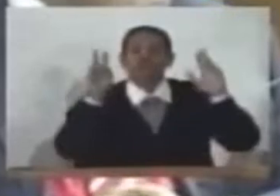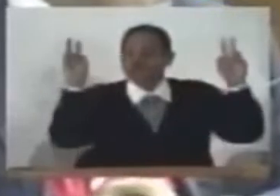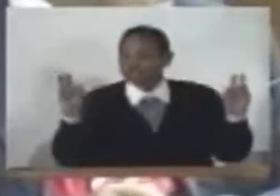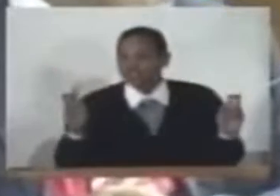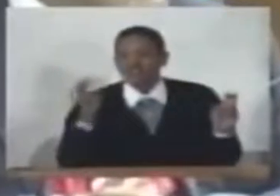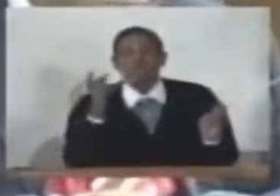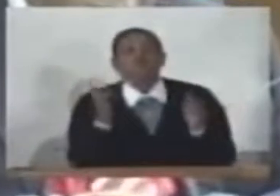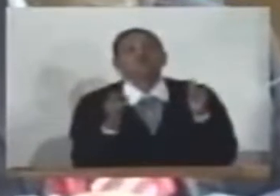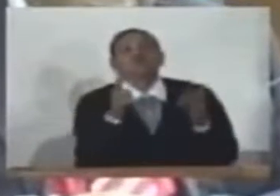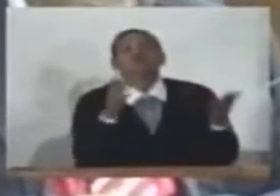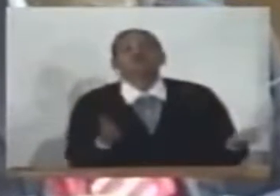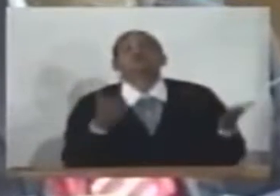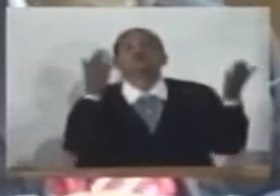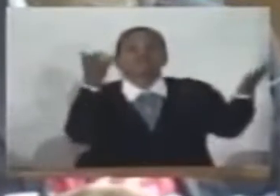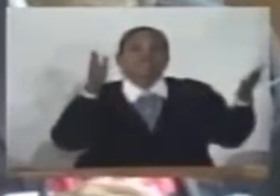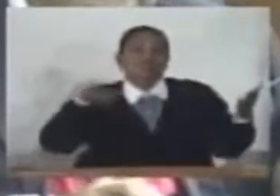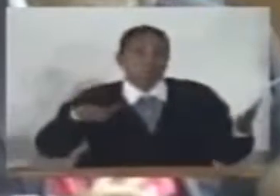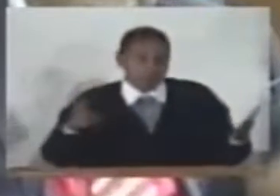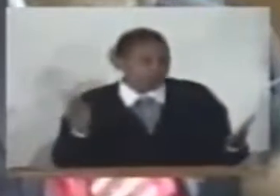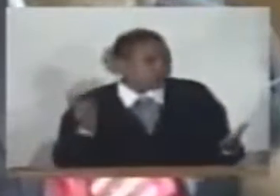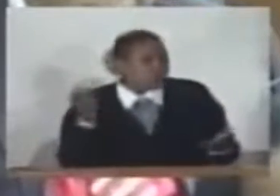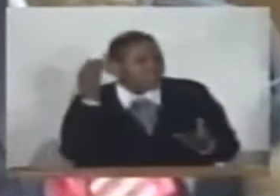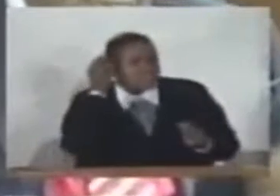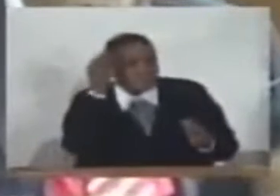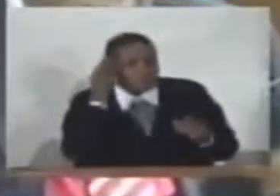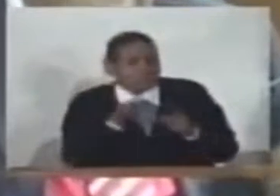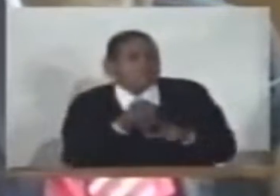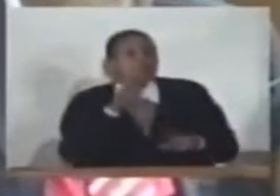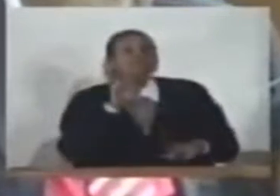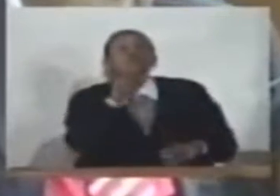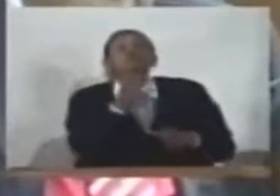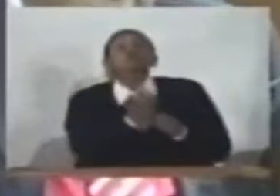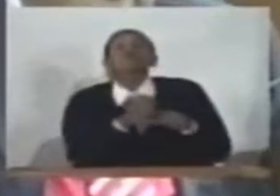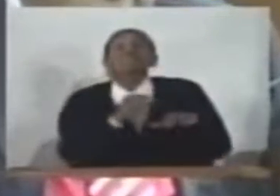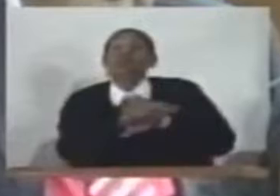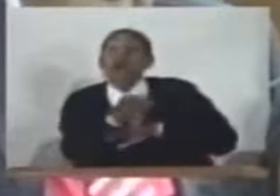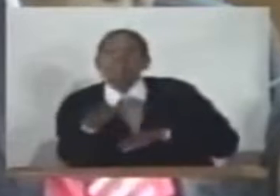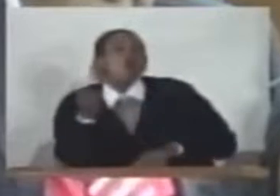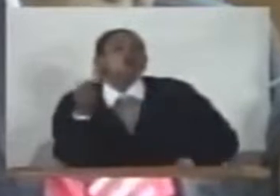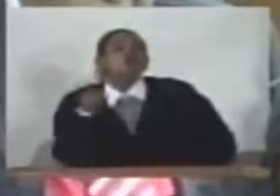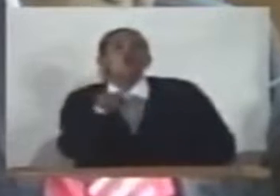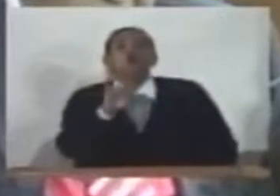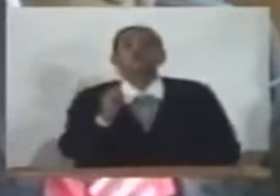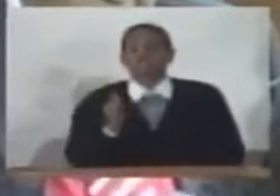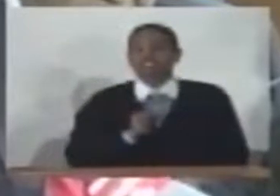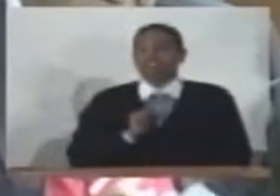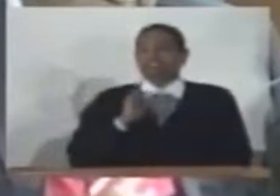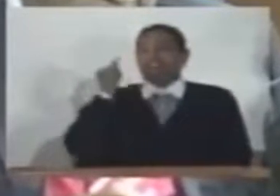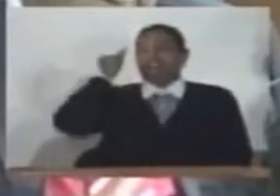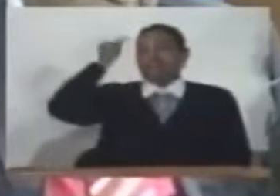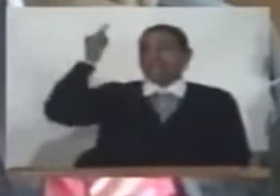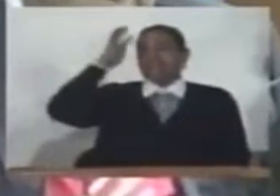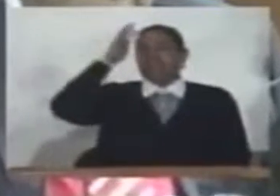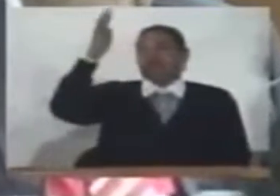you presented to the House? Did you receive advice or did you advise yourself?